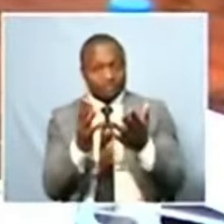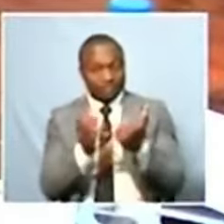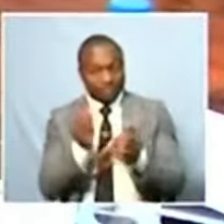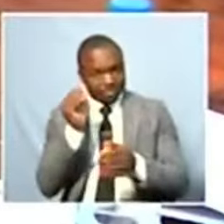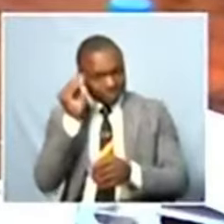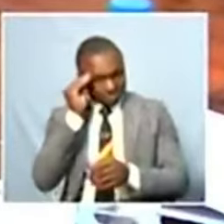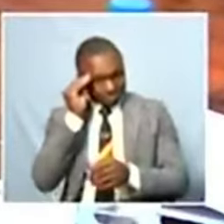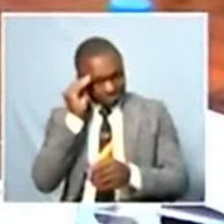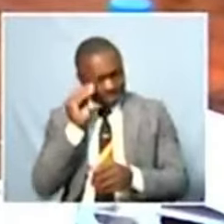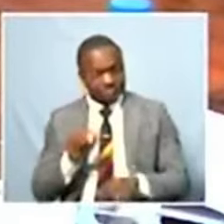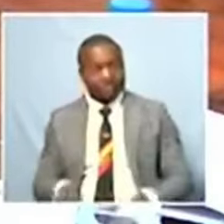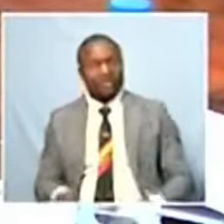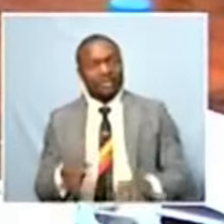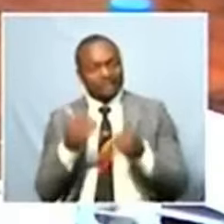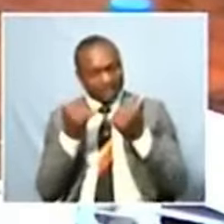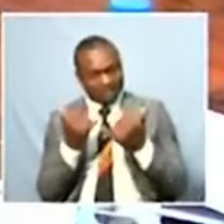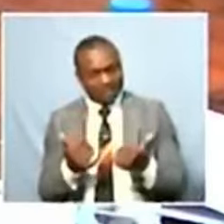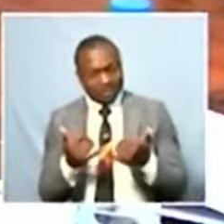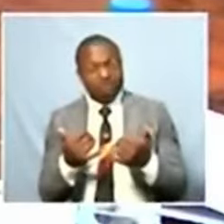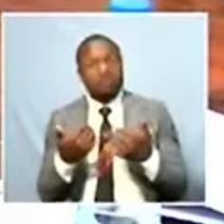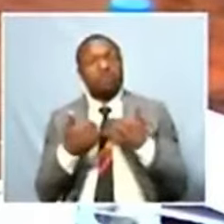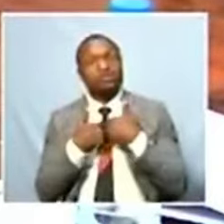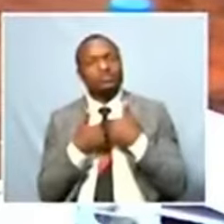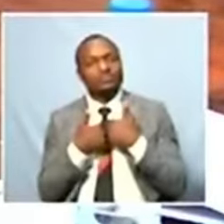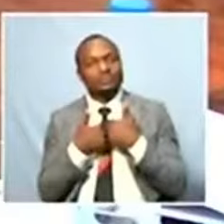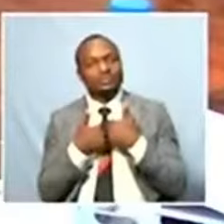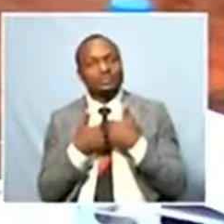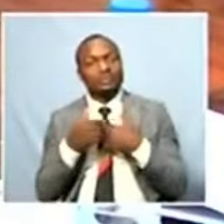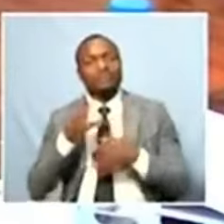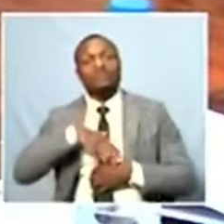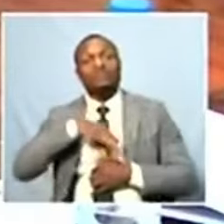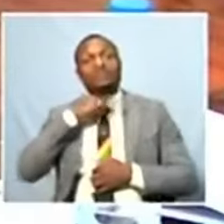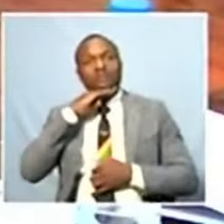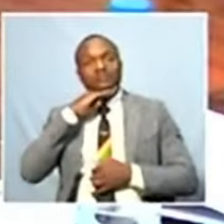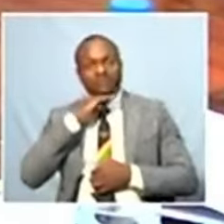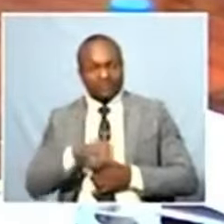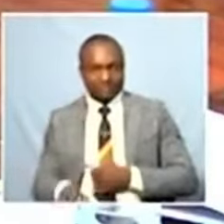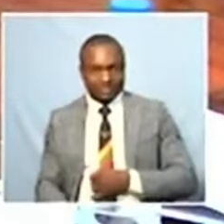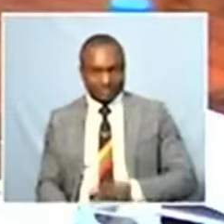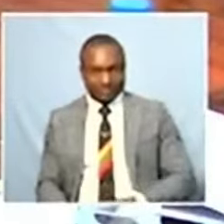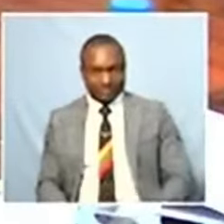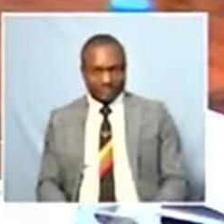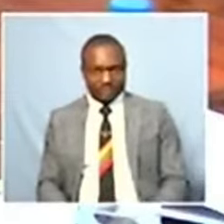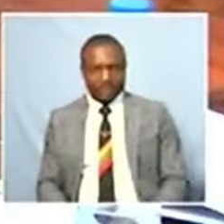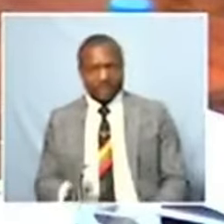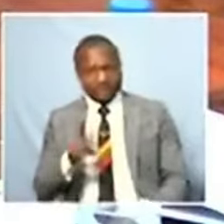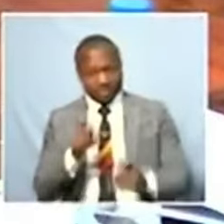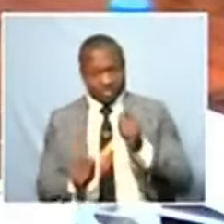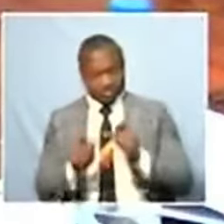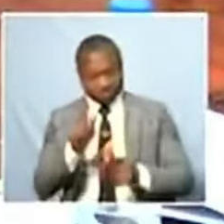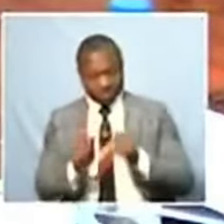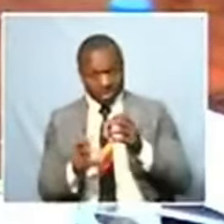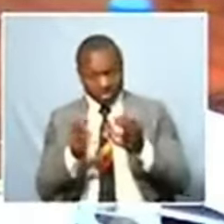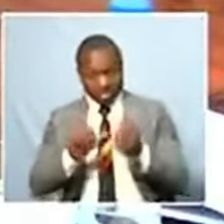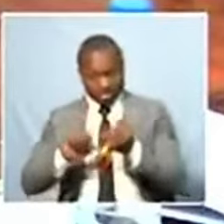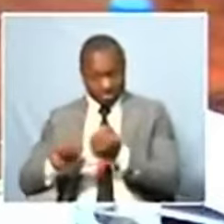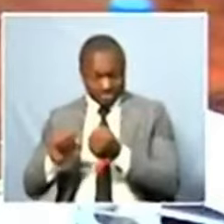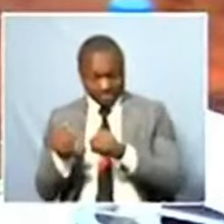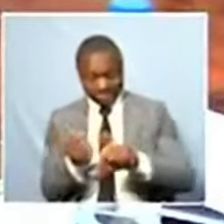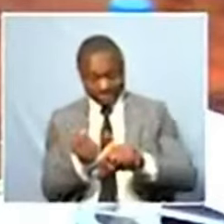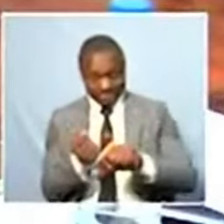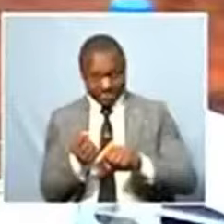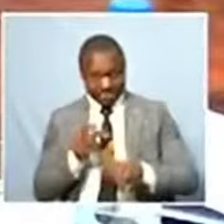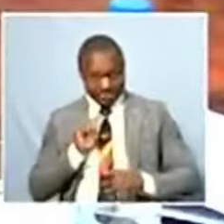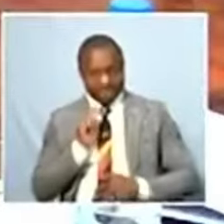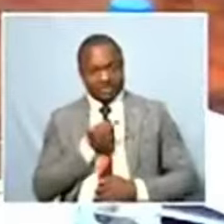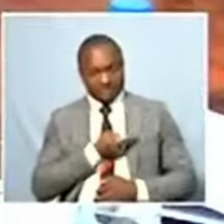is, currently, do we have sufficient milk? Because we want to protect. For